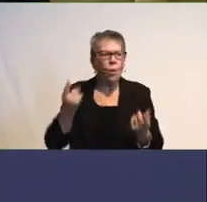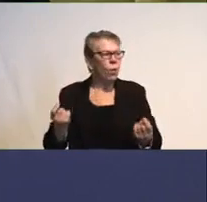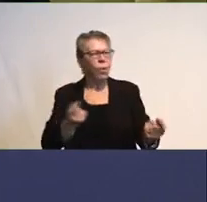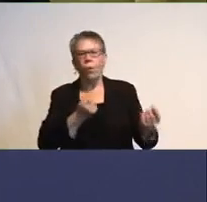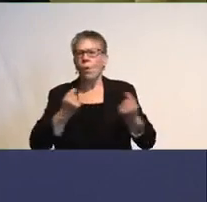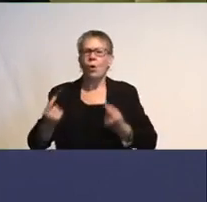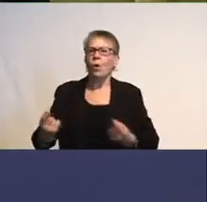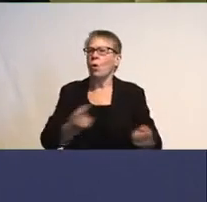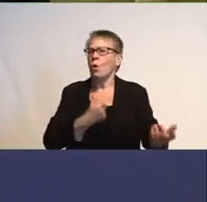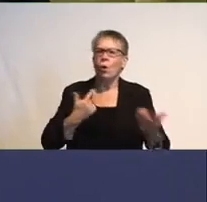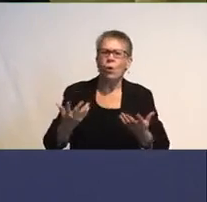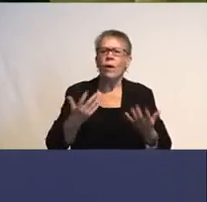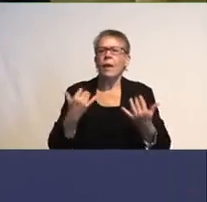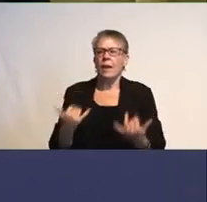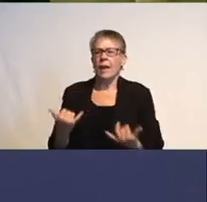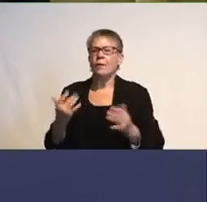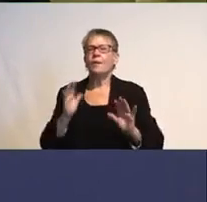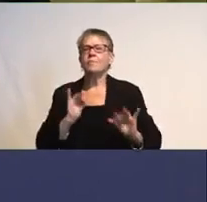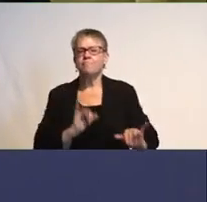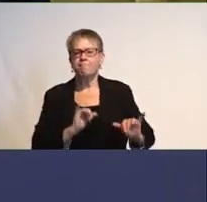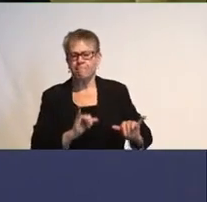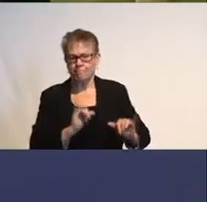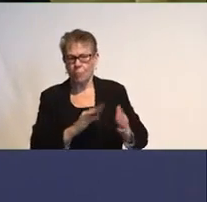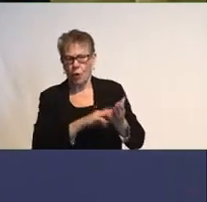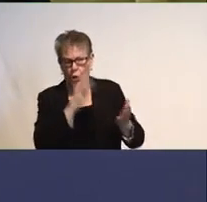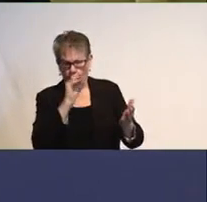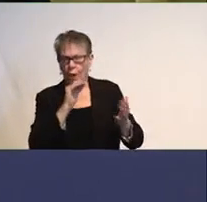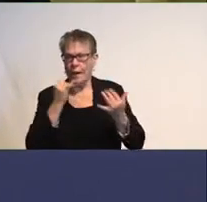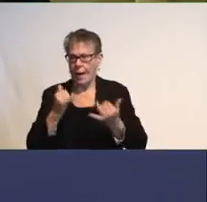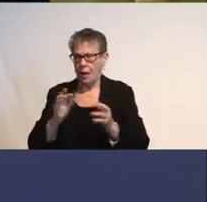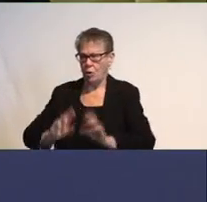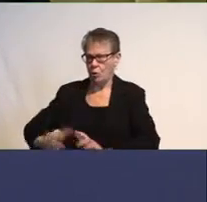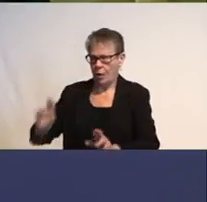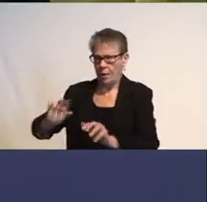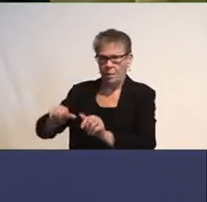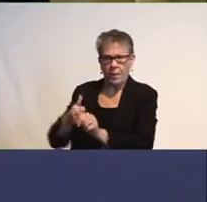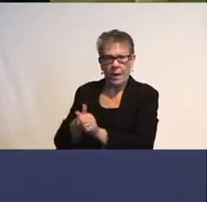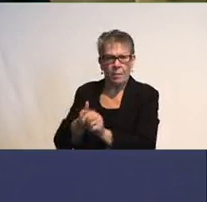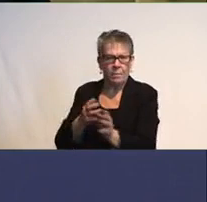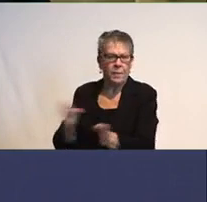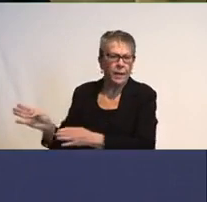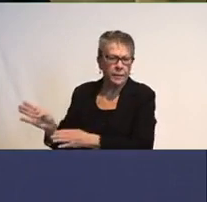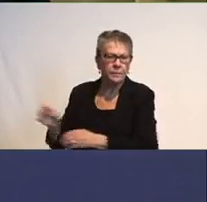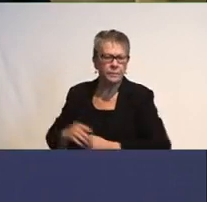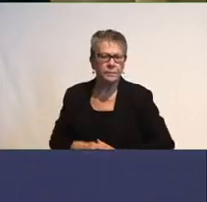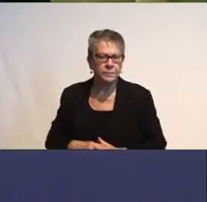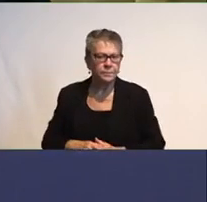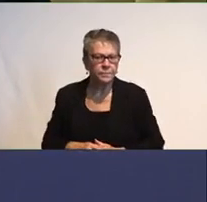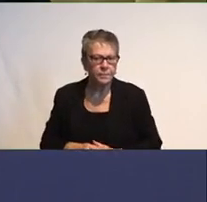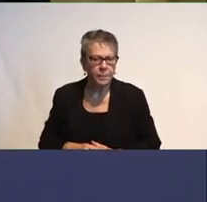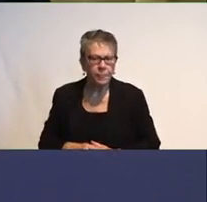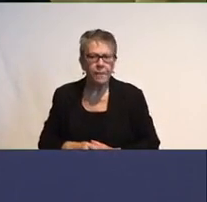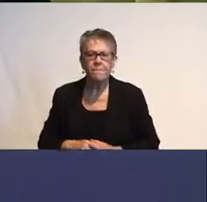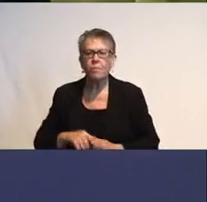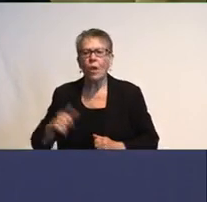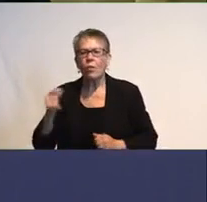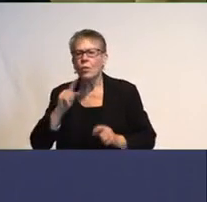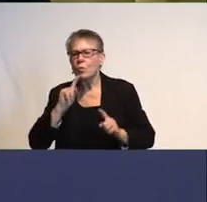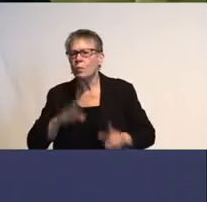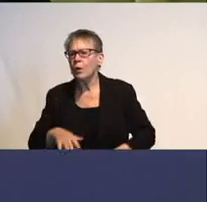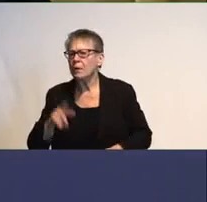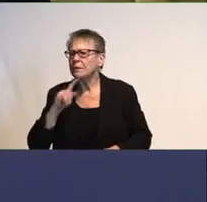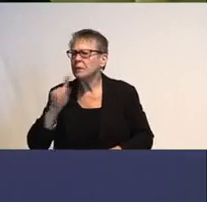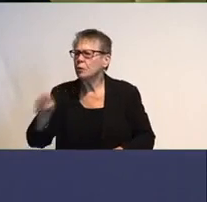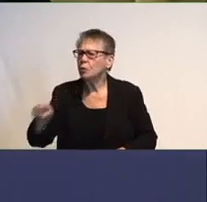afternoon. Good afternoon, Governor. You said last week you spoke with legislative leadership on potentially extending public health executive orders or powers that expire